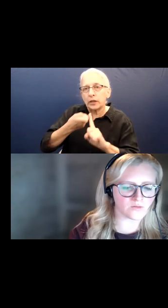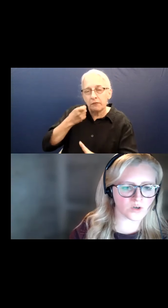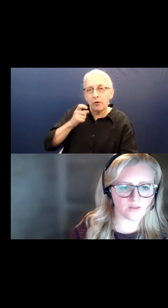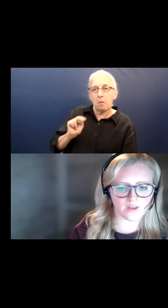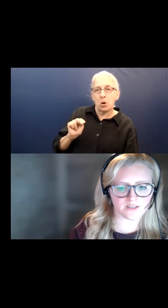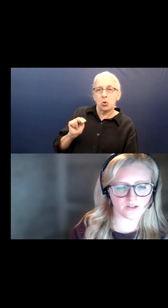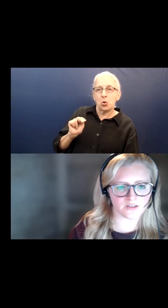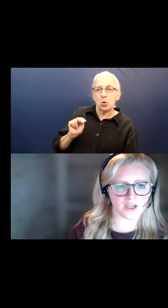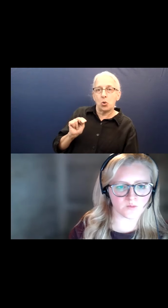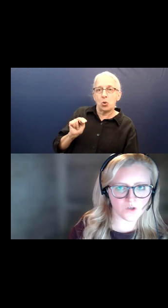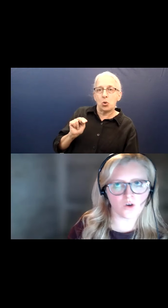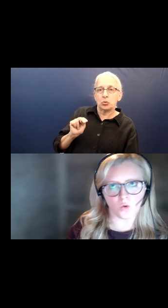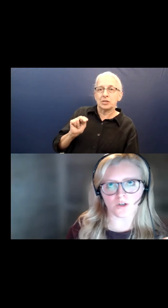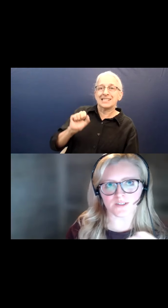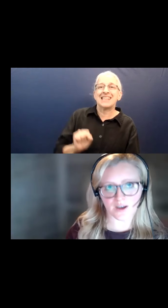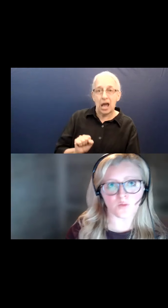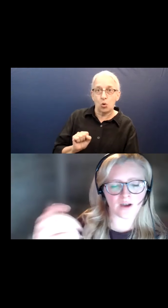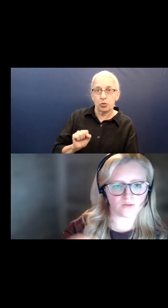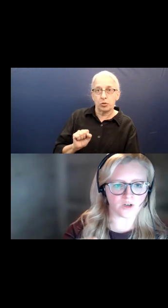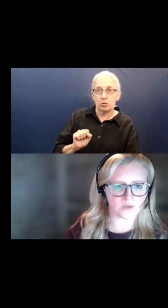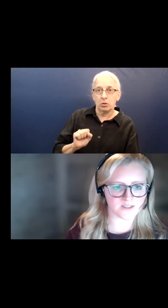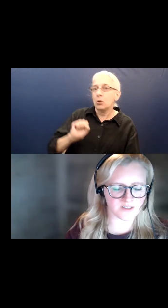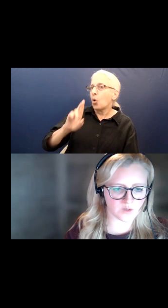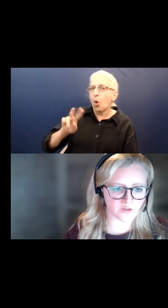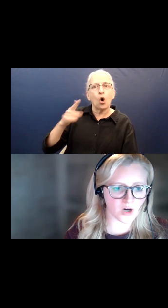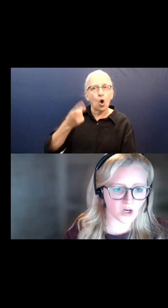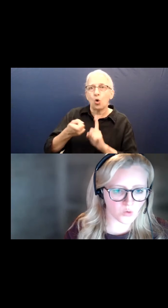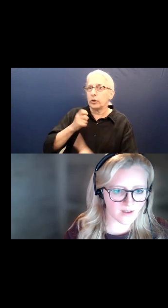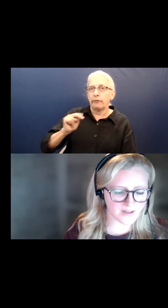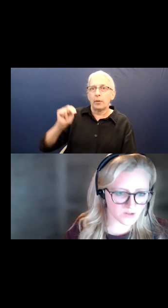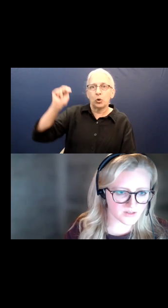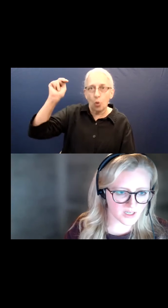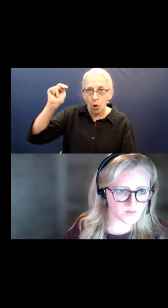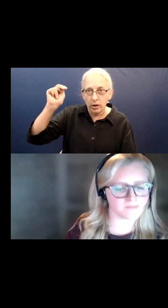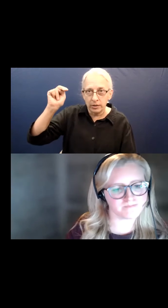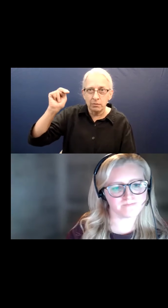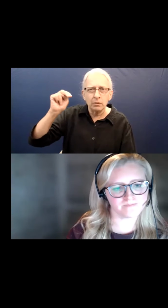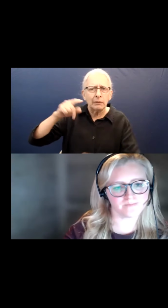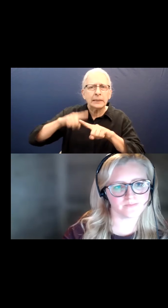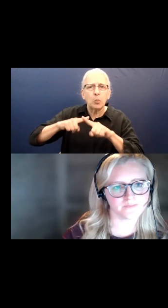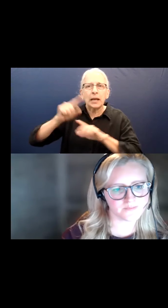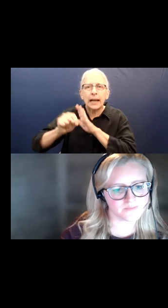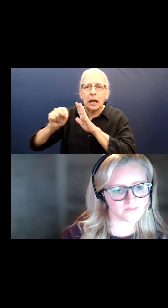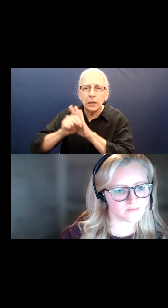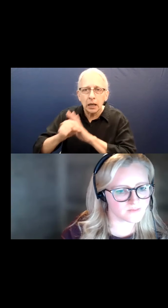from 24th at certain times or southbound from Westlake Sammamish Parkway at certain times.